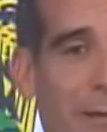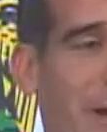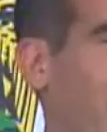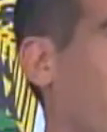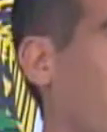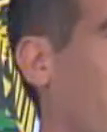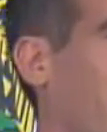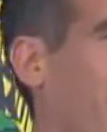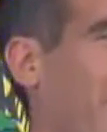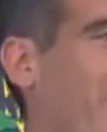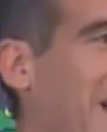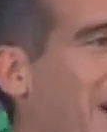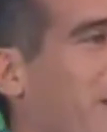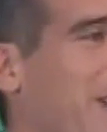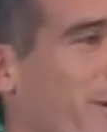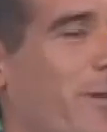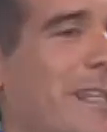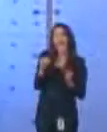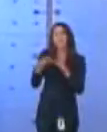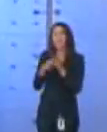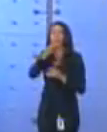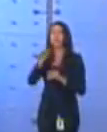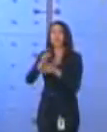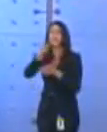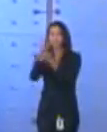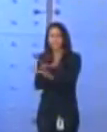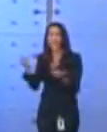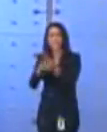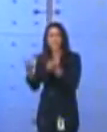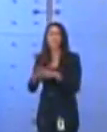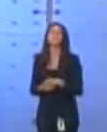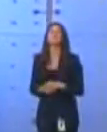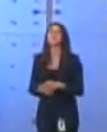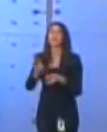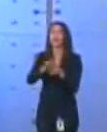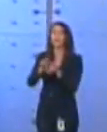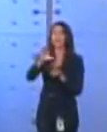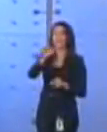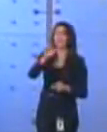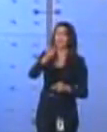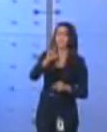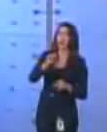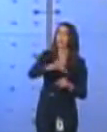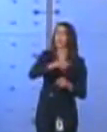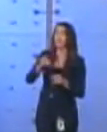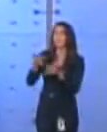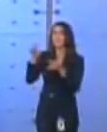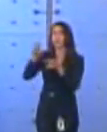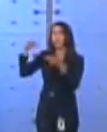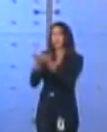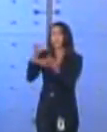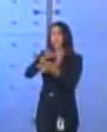orange chicken for everybody. And when I advocate for the foothill extension of the Gold Line to Claremont, or get new flights to Ontario